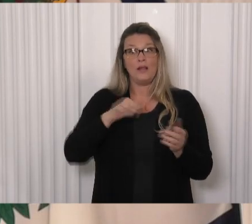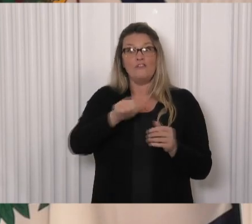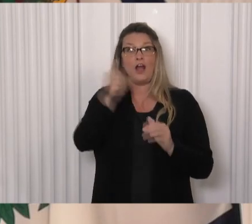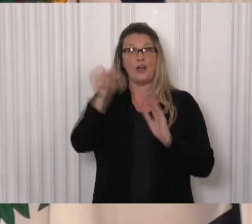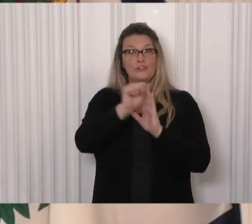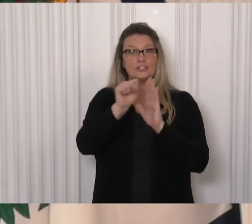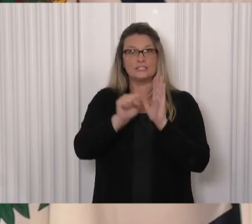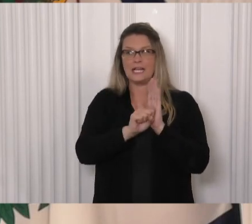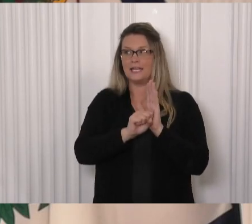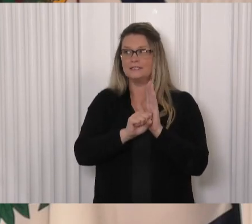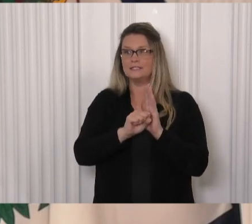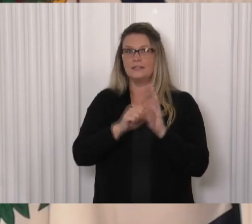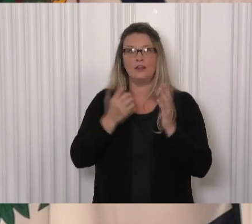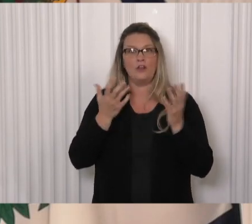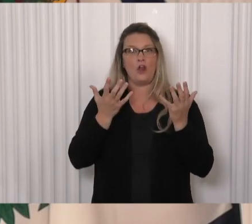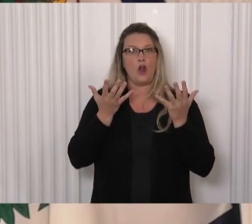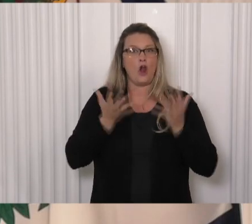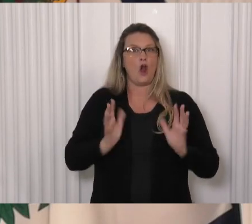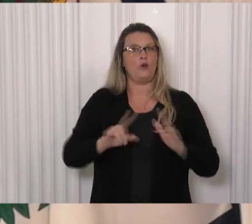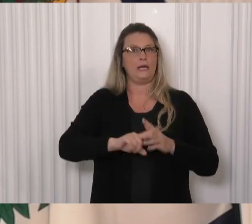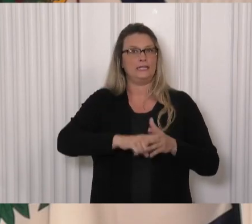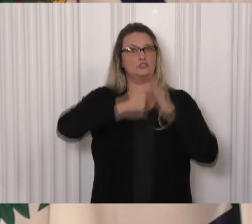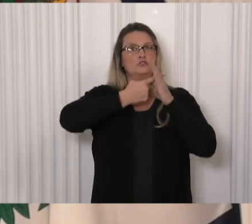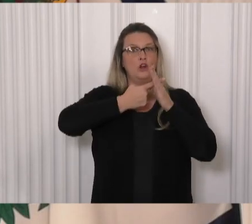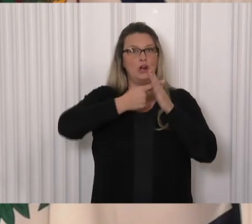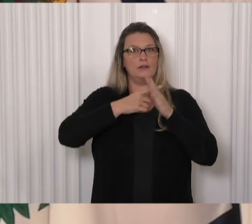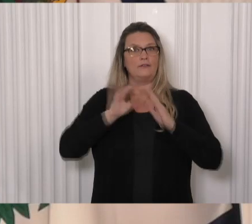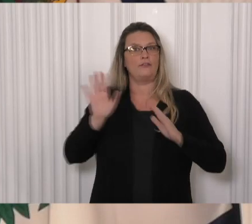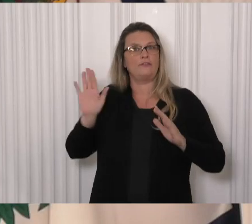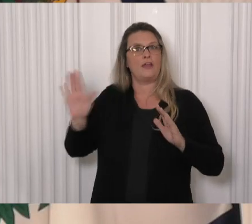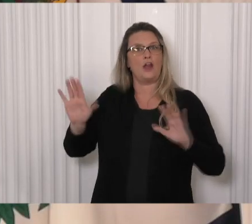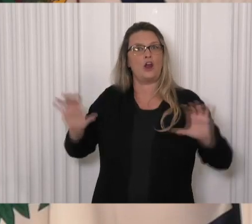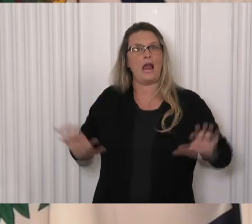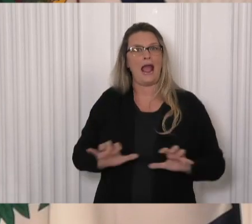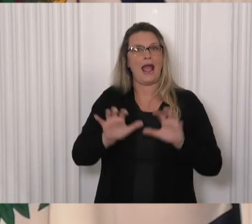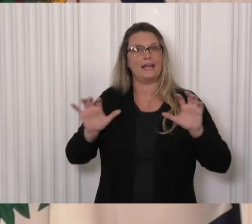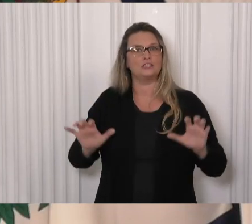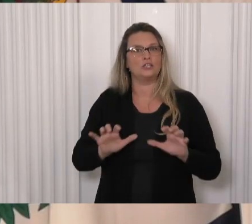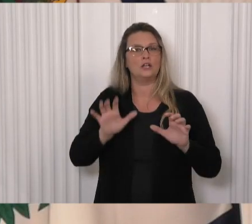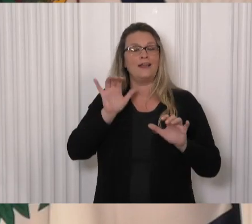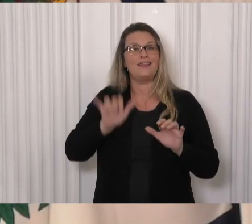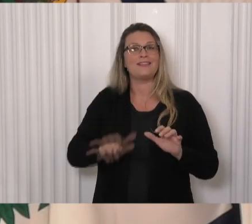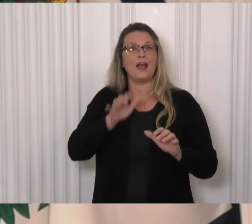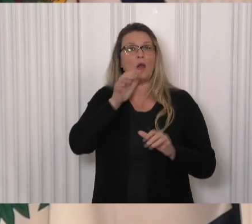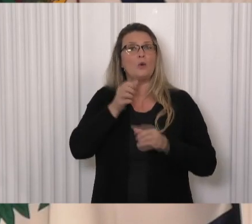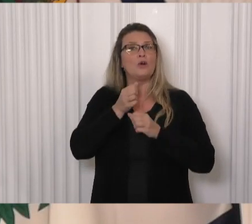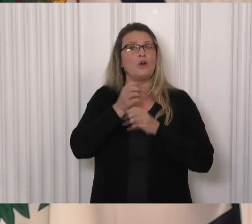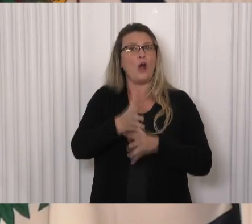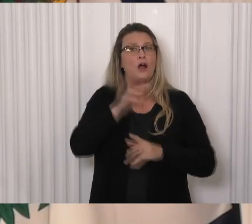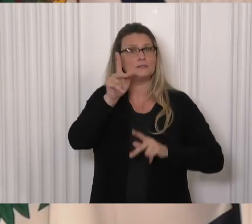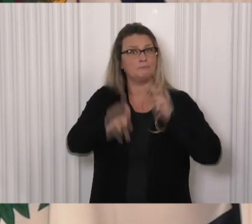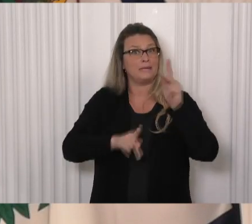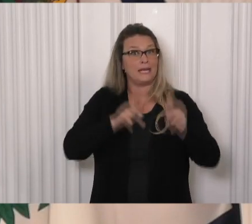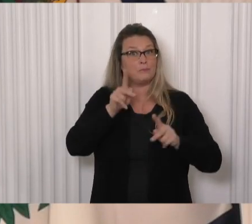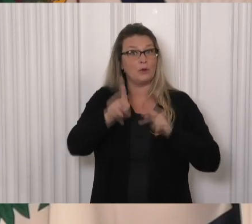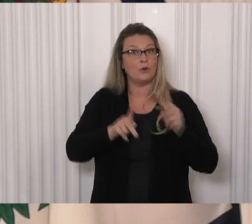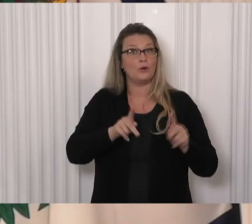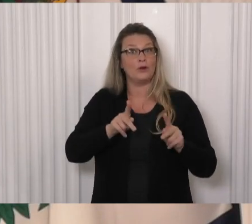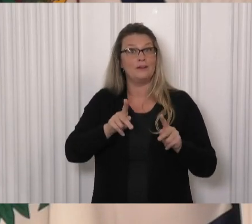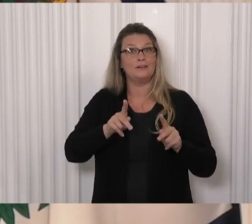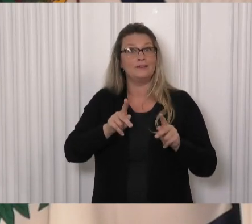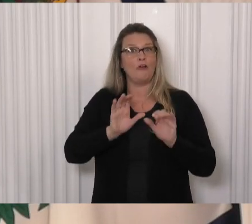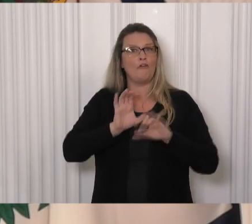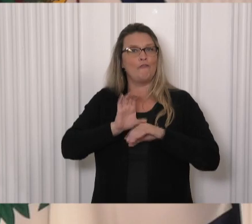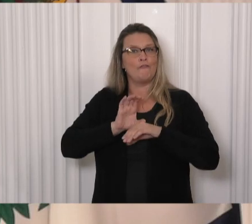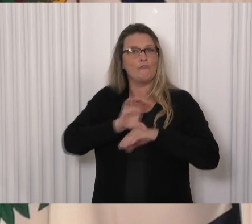taking actions that will basically cause folks from other states maybe to make their